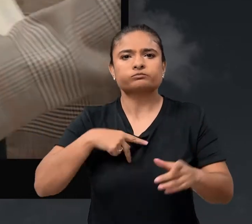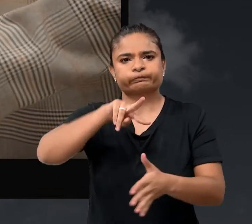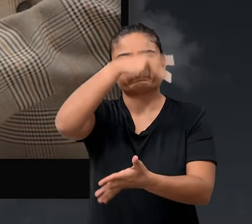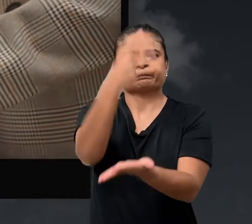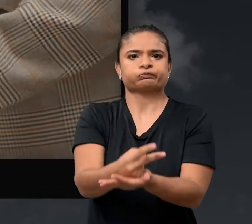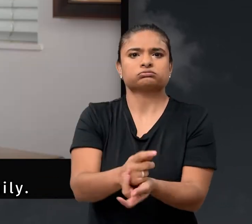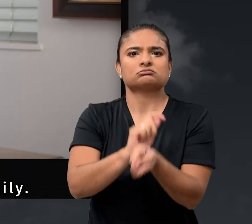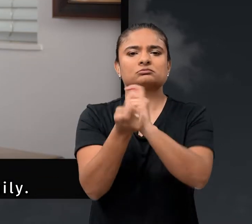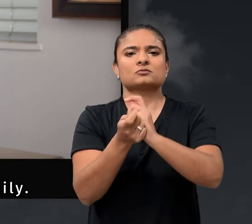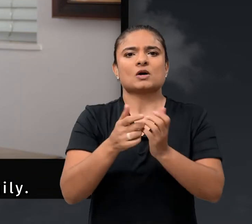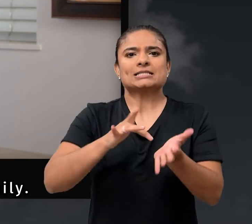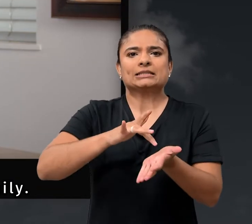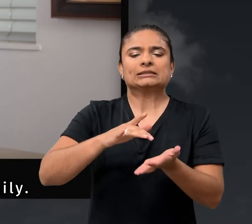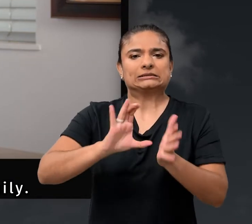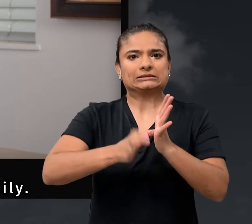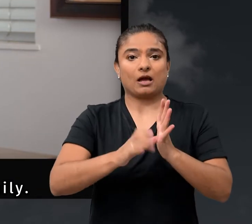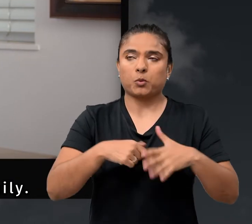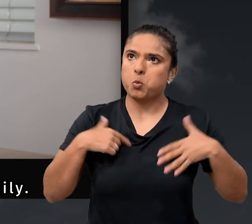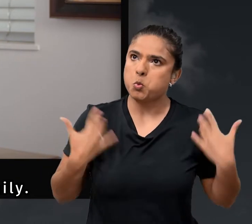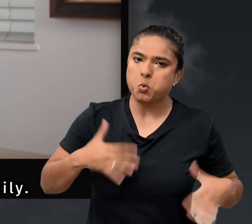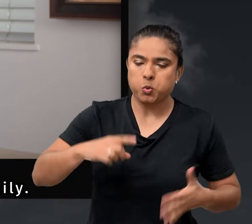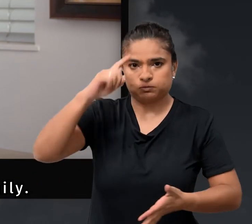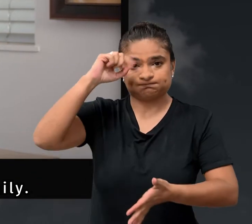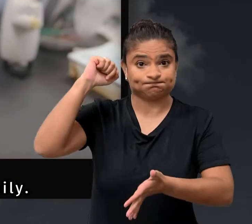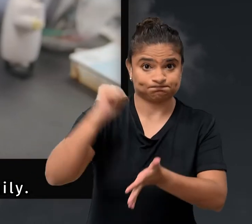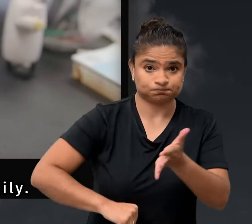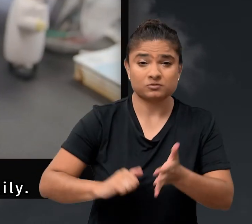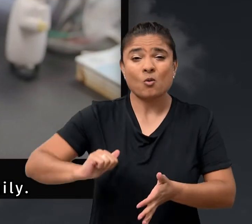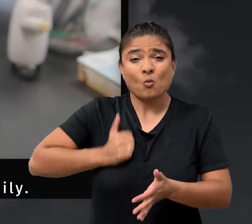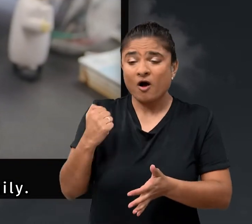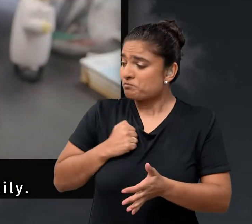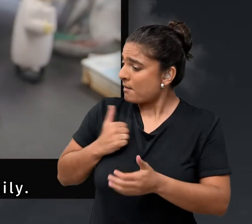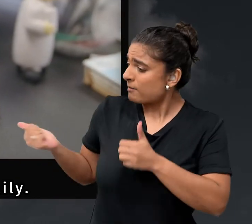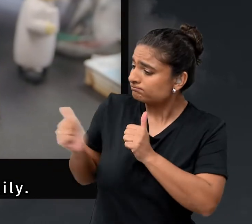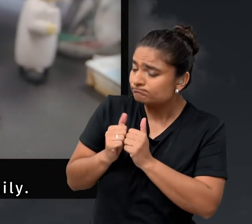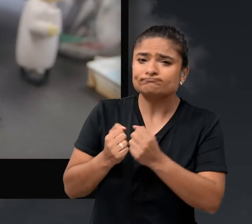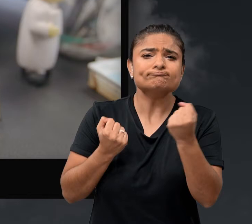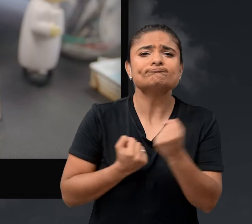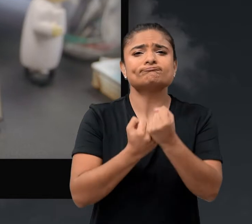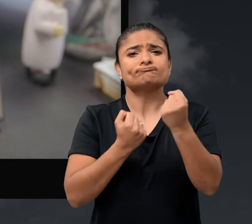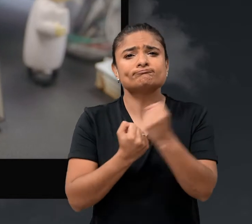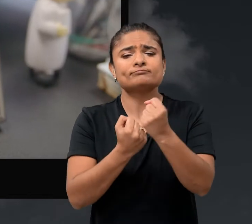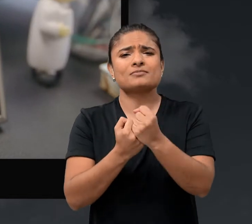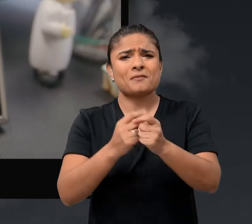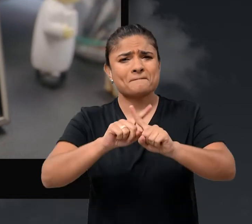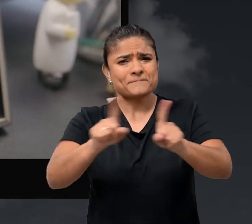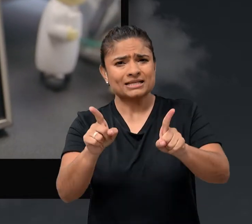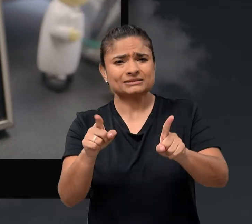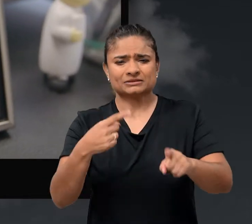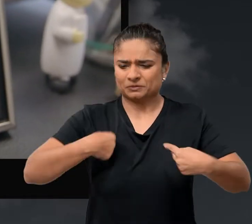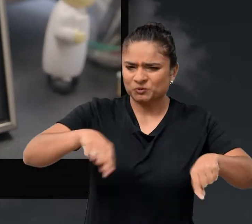to pick up from there. Stubborn as I was, having the great support from my wife and family, we